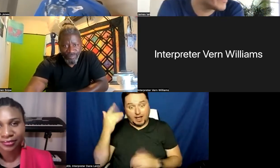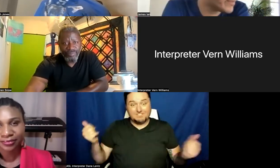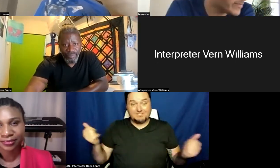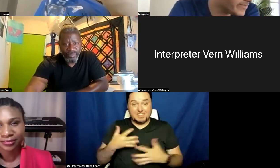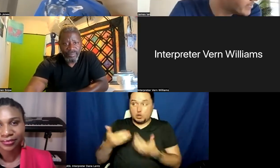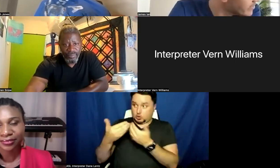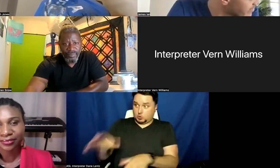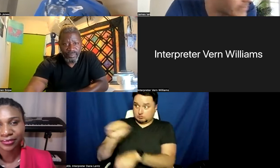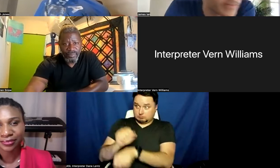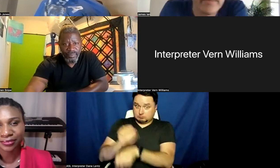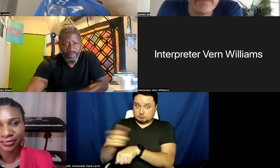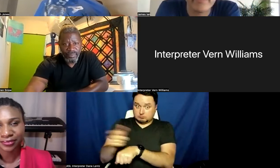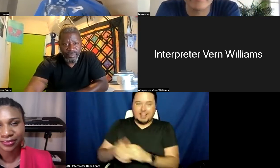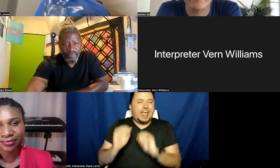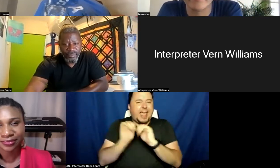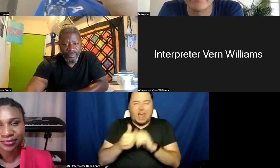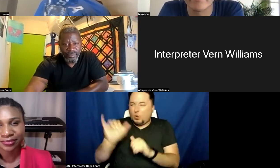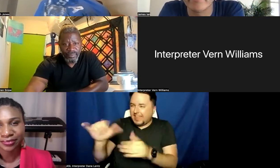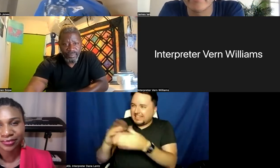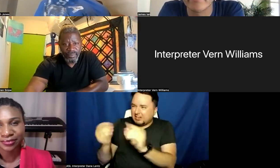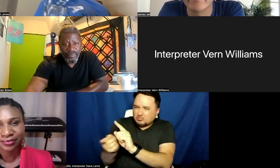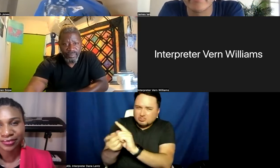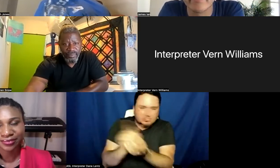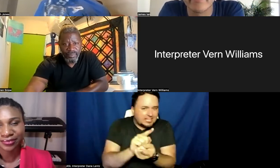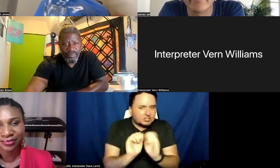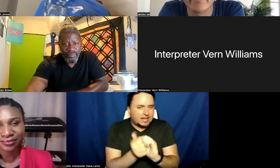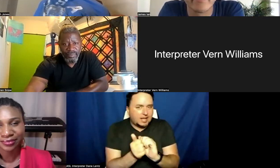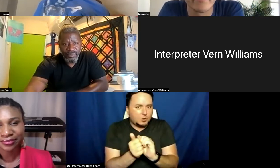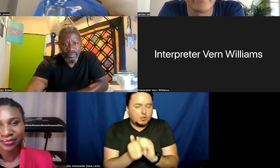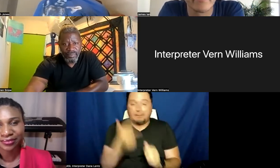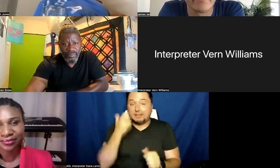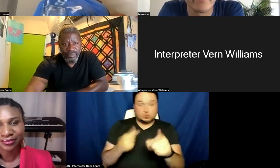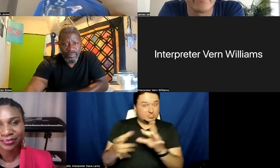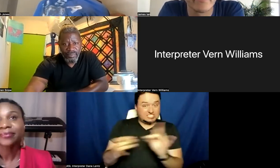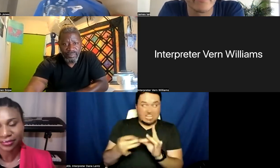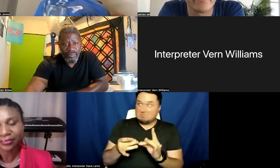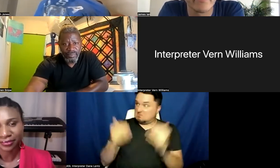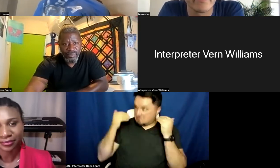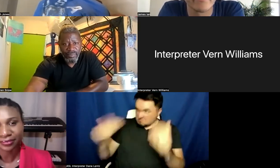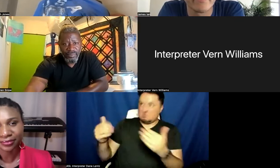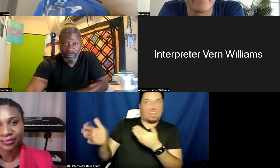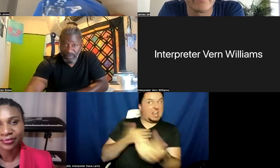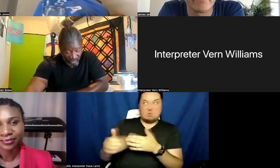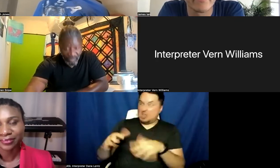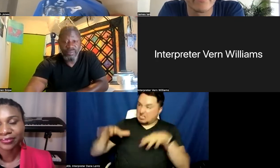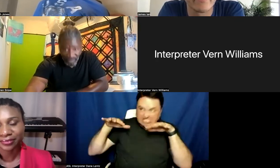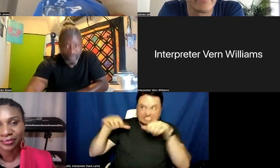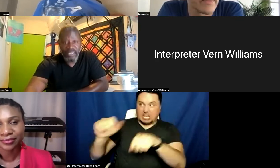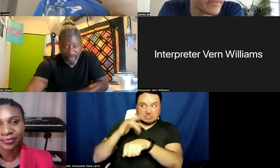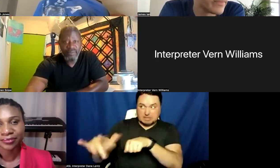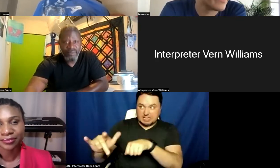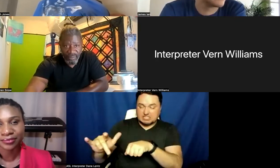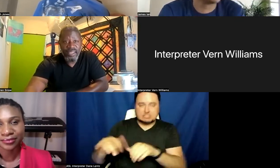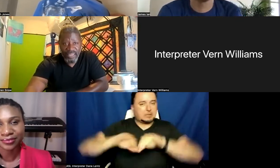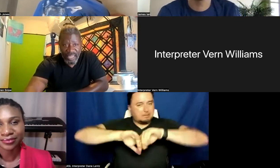how can we start changing that narrative? Because you're saying, do it anyway, make space, take up space. But some people are